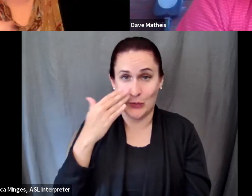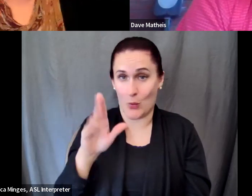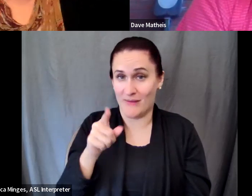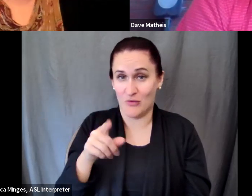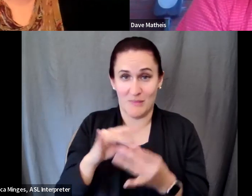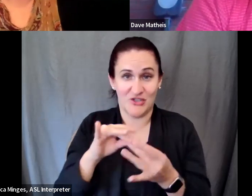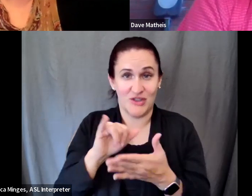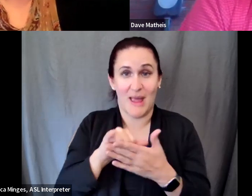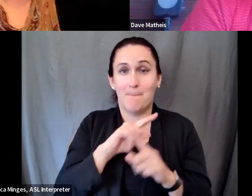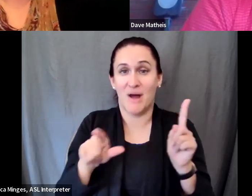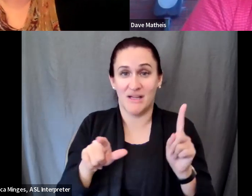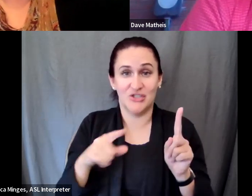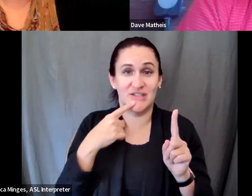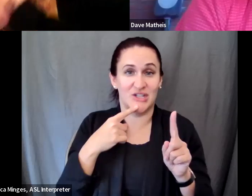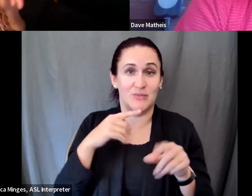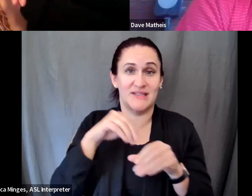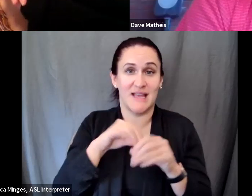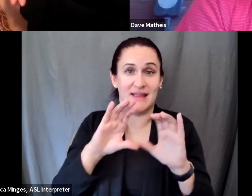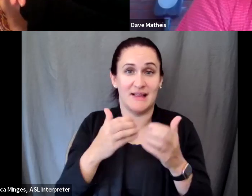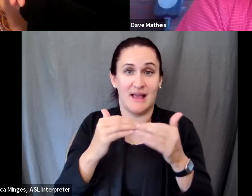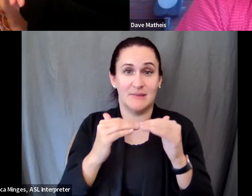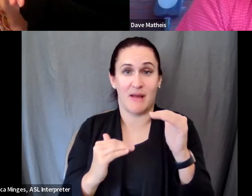said she was in the class behind